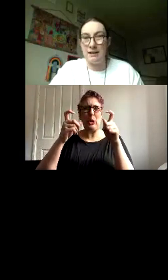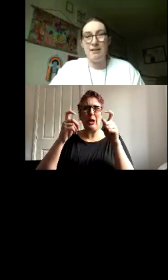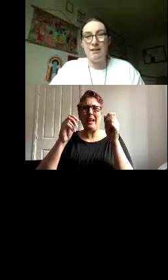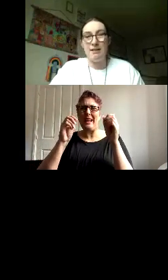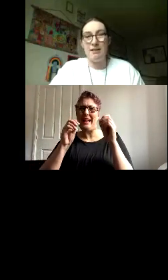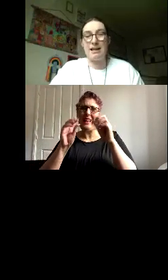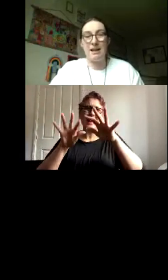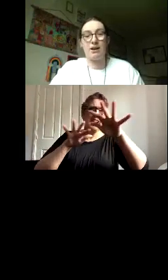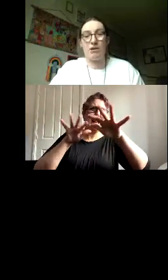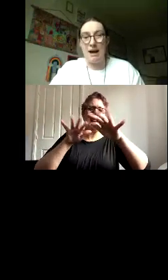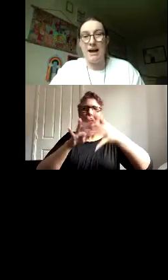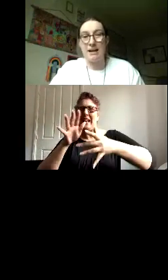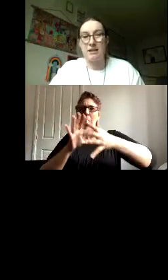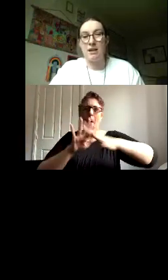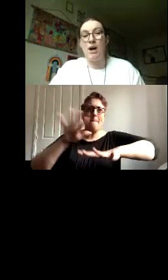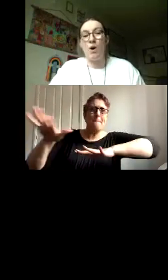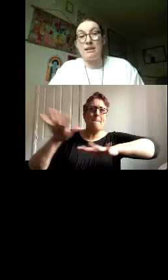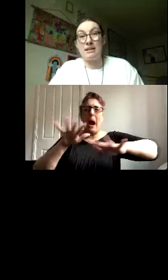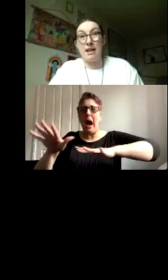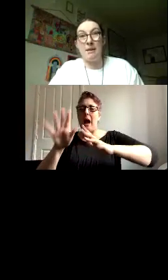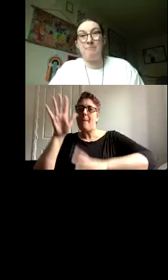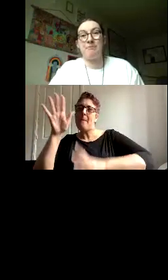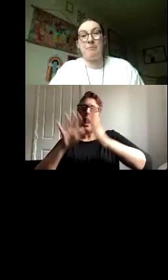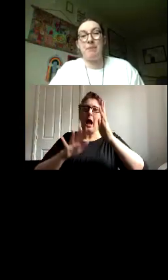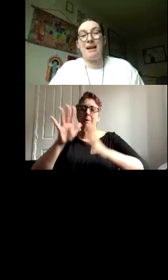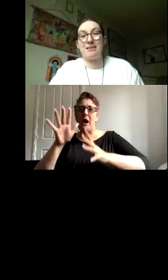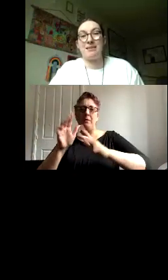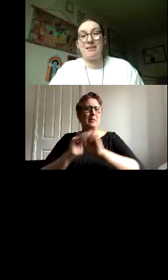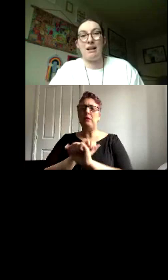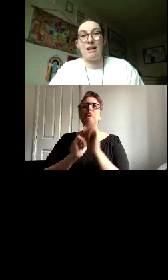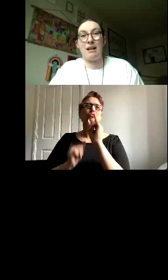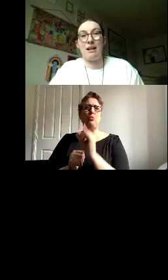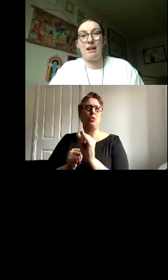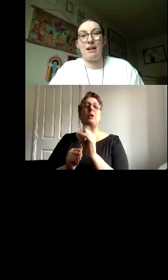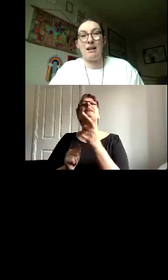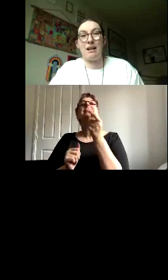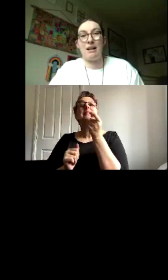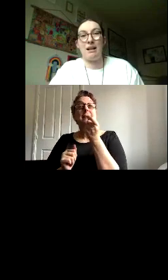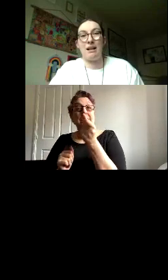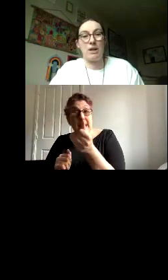is incorrect. Whilst some BSL